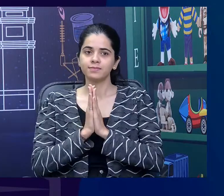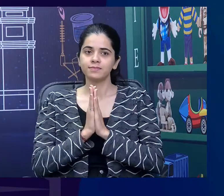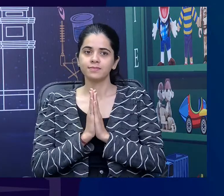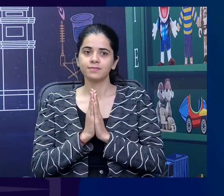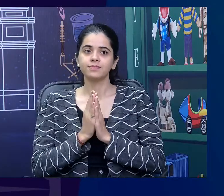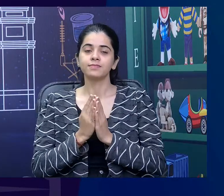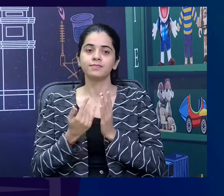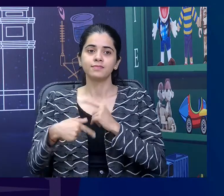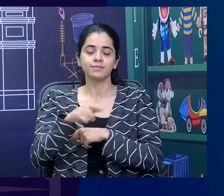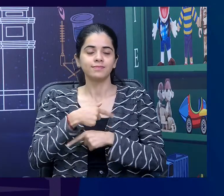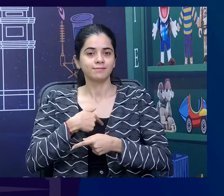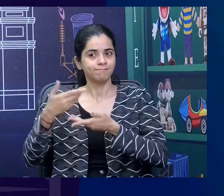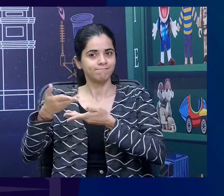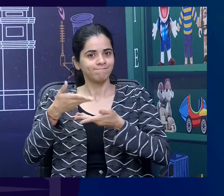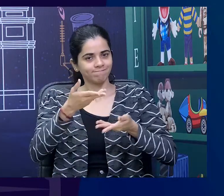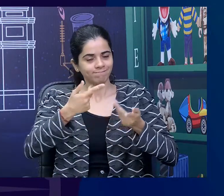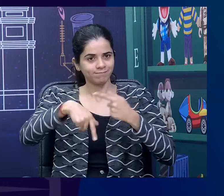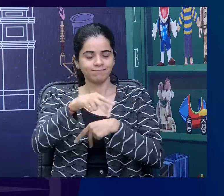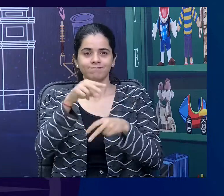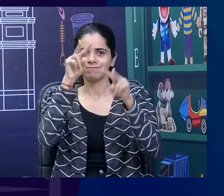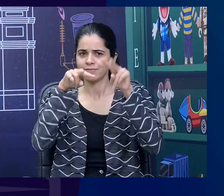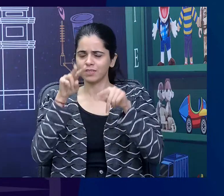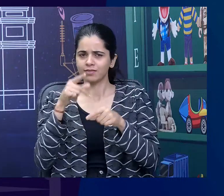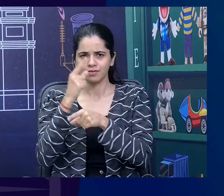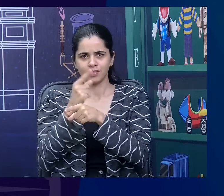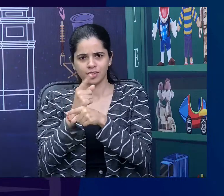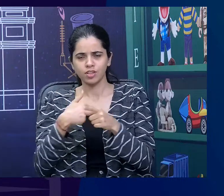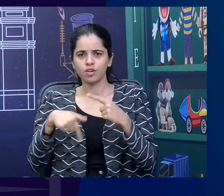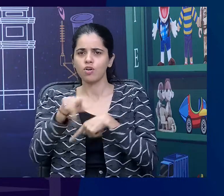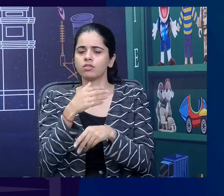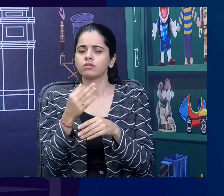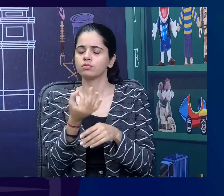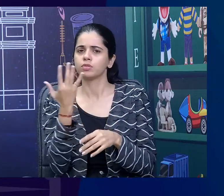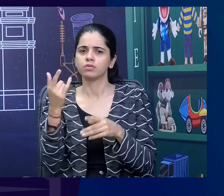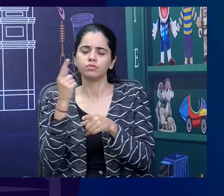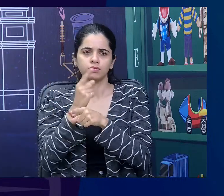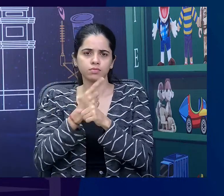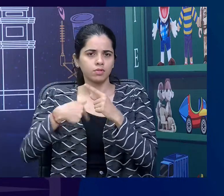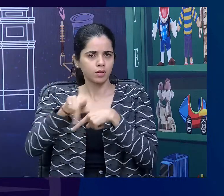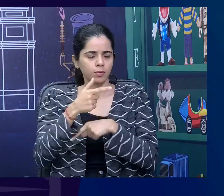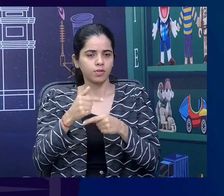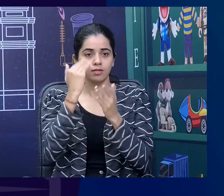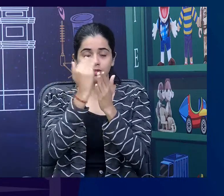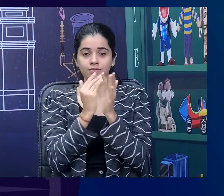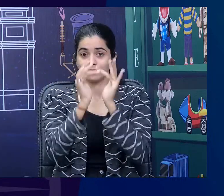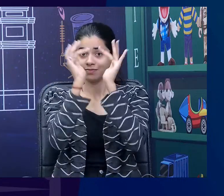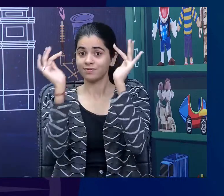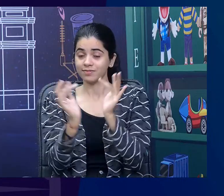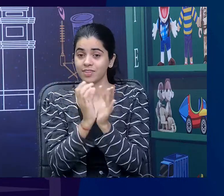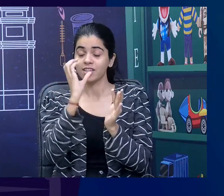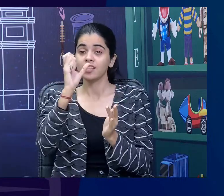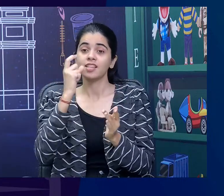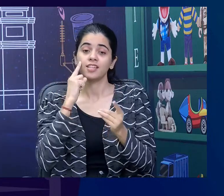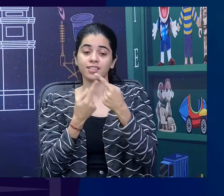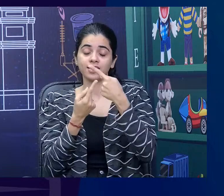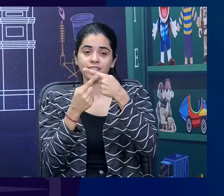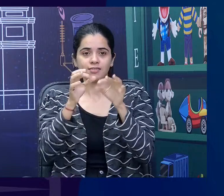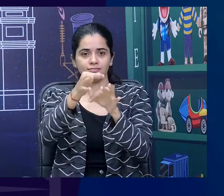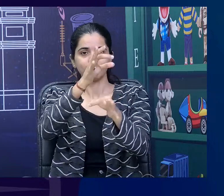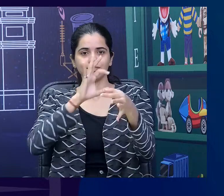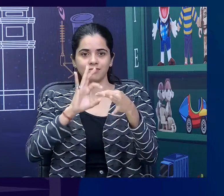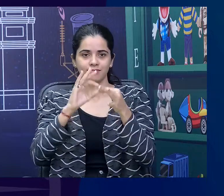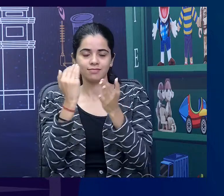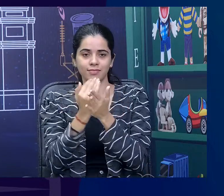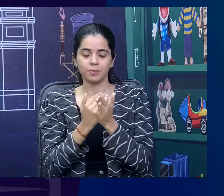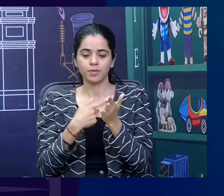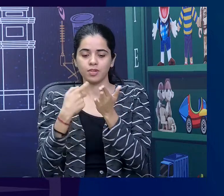Namaskar. Very warm welcome to all the viewers, teachers, teacher educators in this very special live interaction of CIT NCERT.